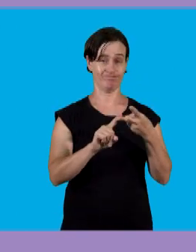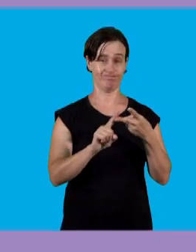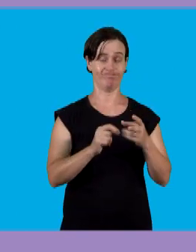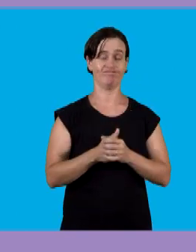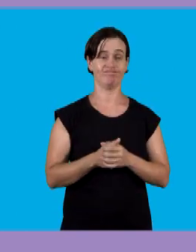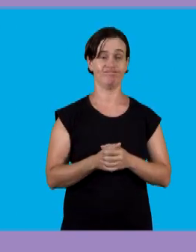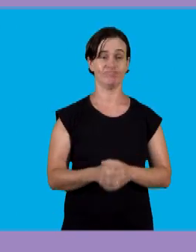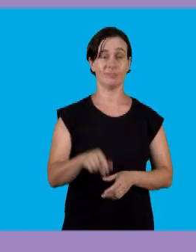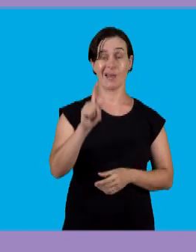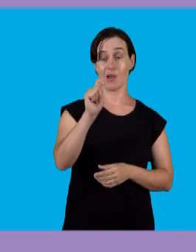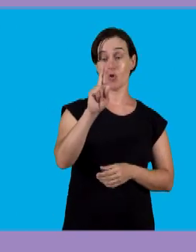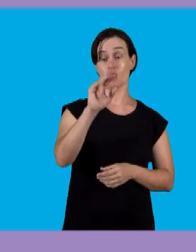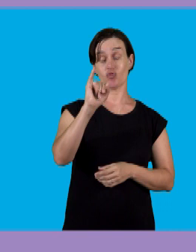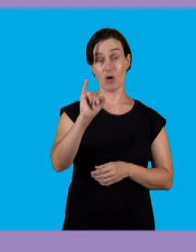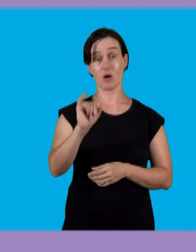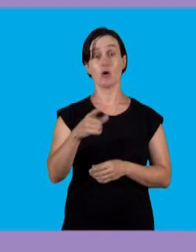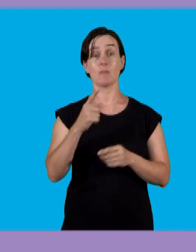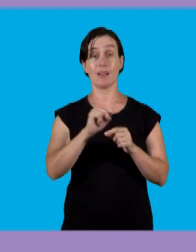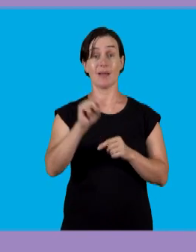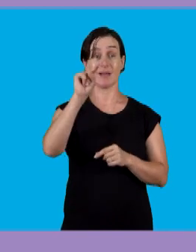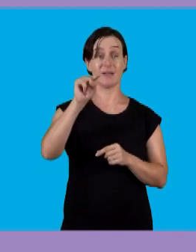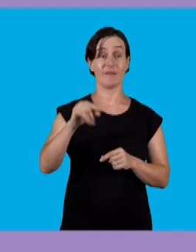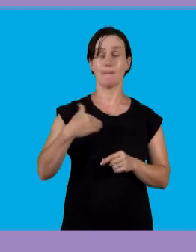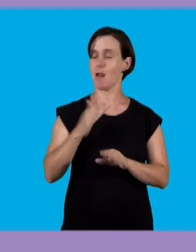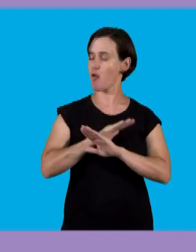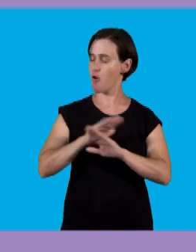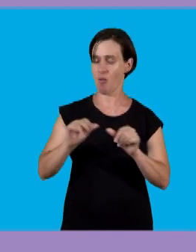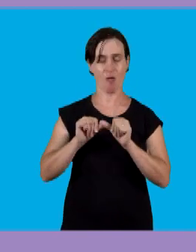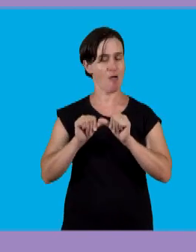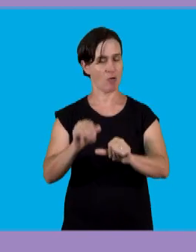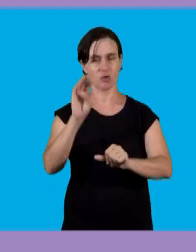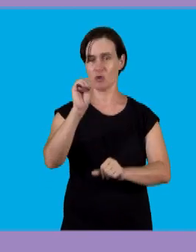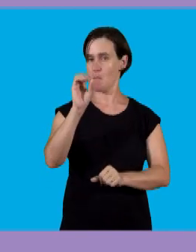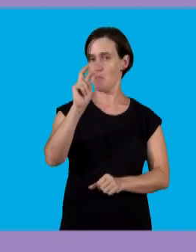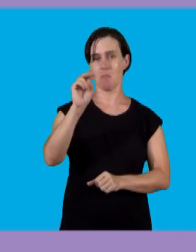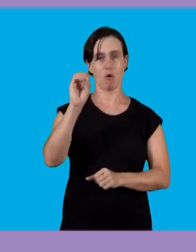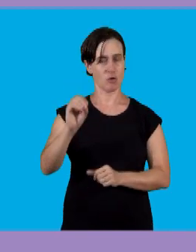a non-constant monomial. Remember, each of them must get that,